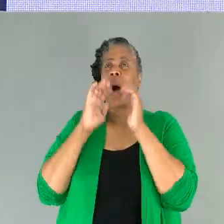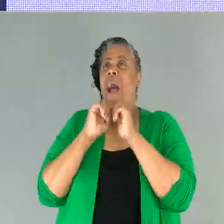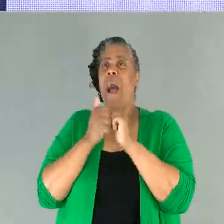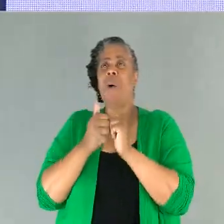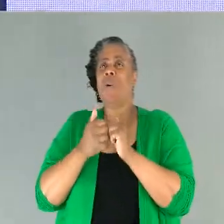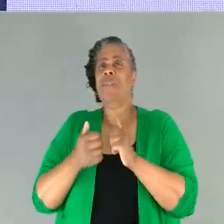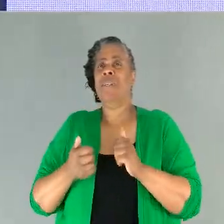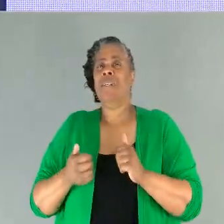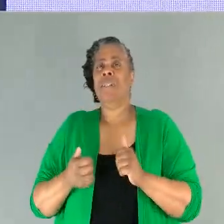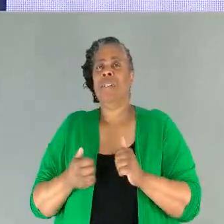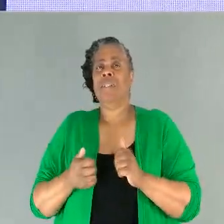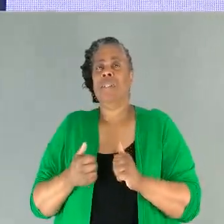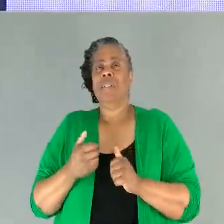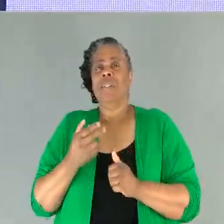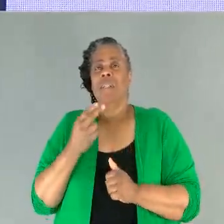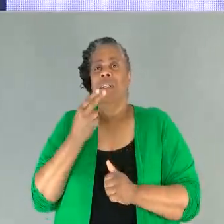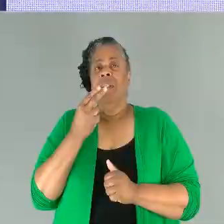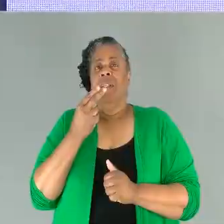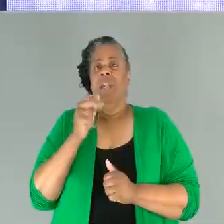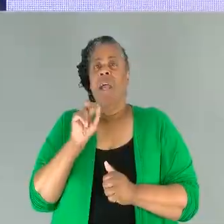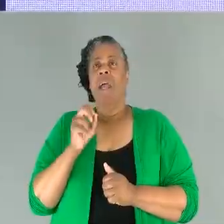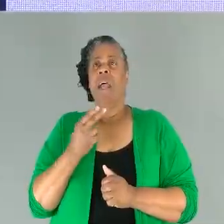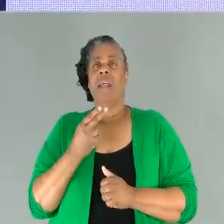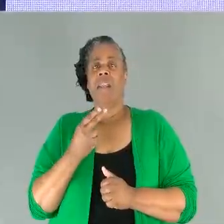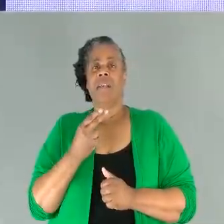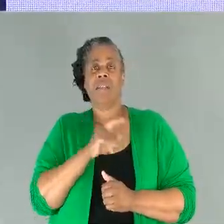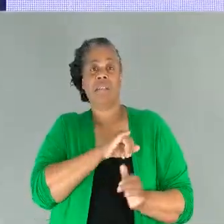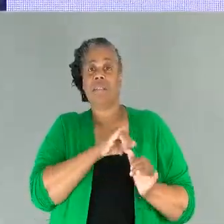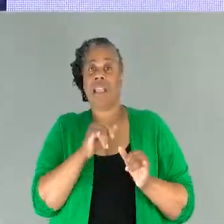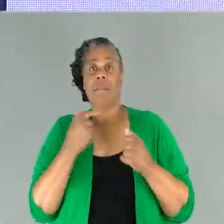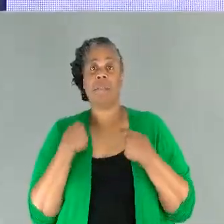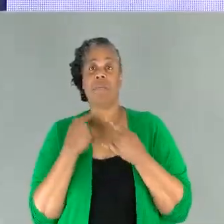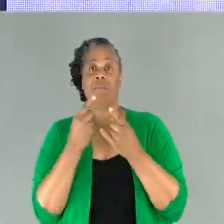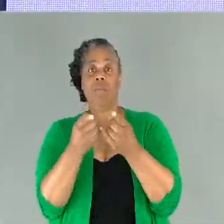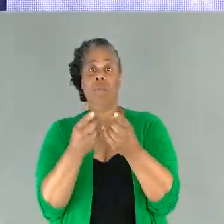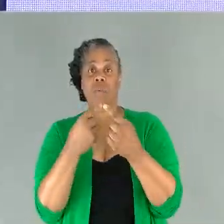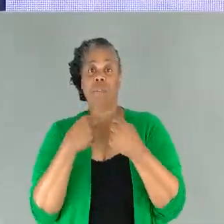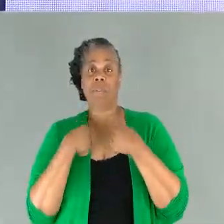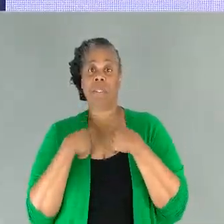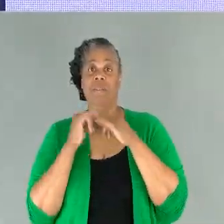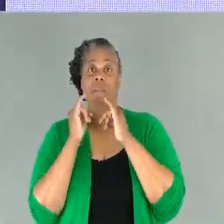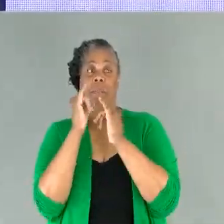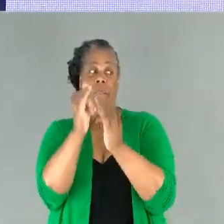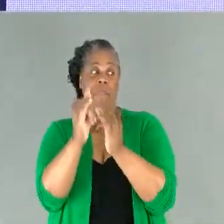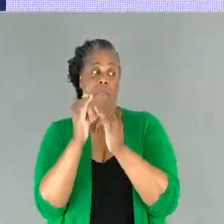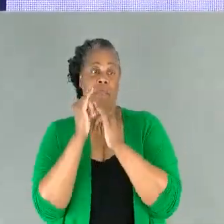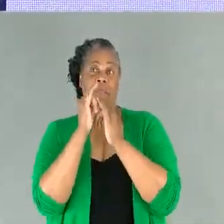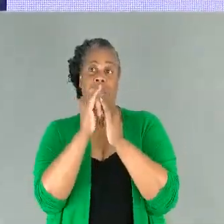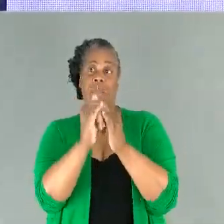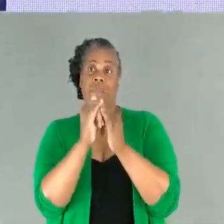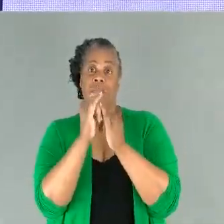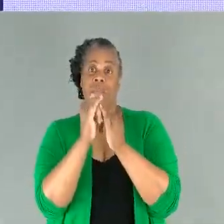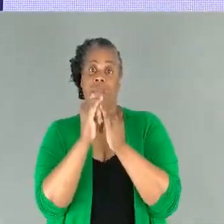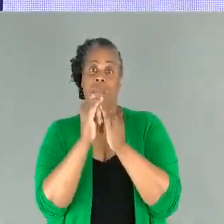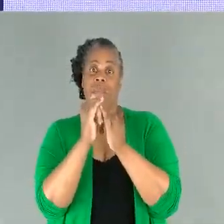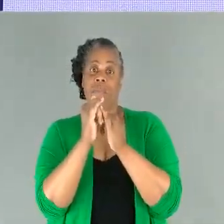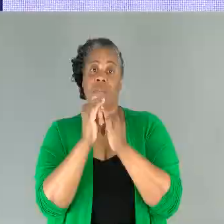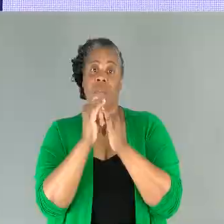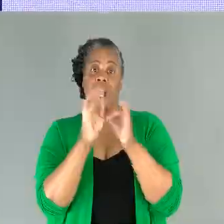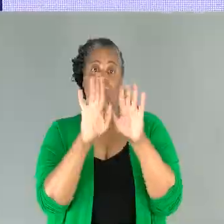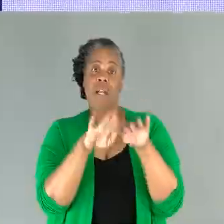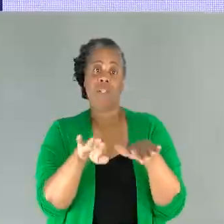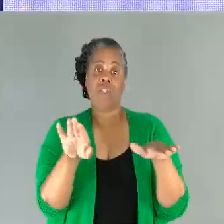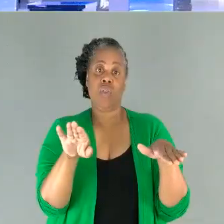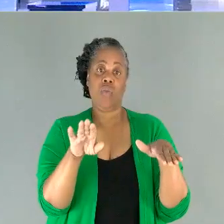So Hannah, like many of us, we bring our children and we lay